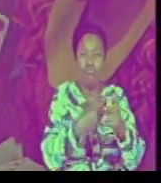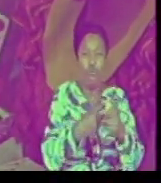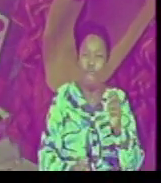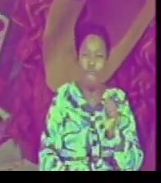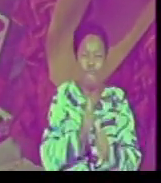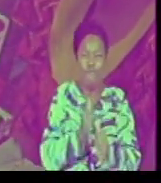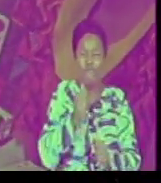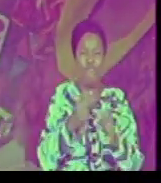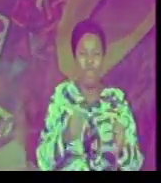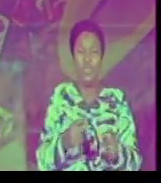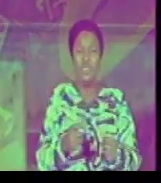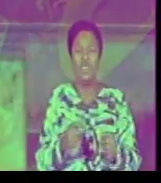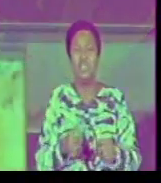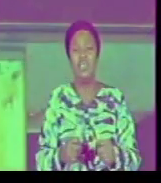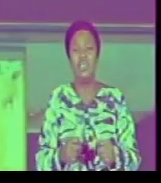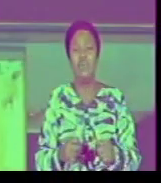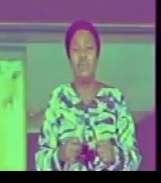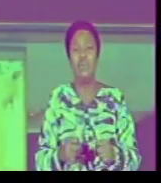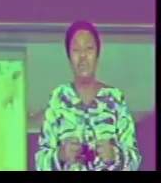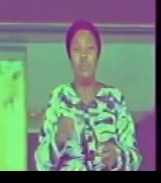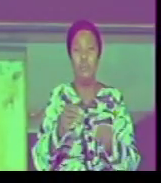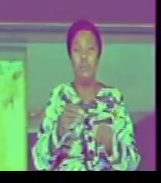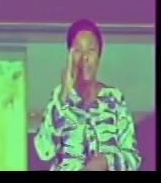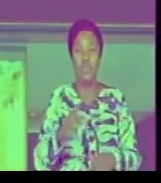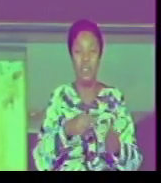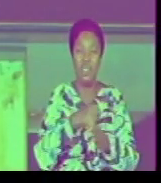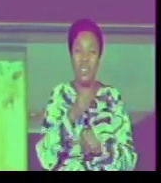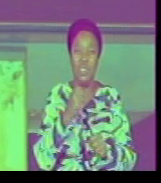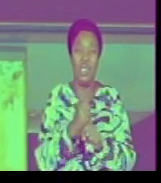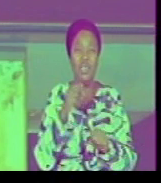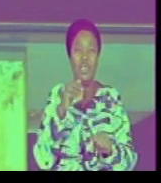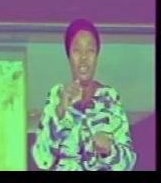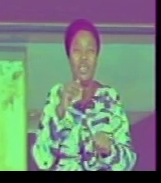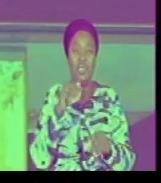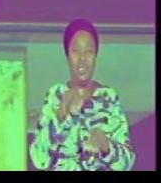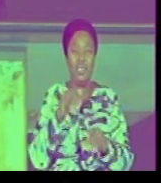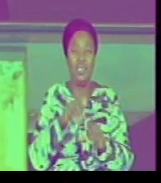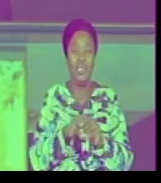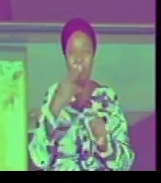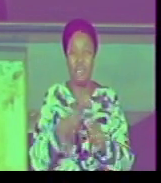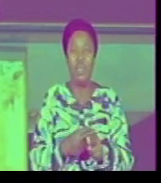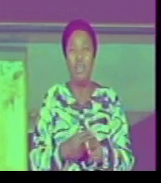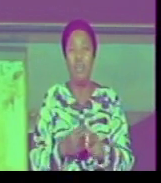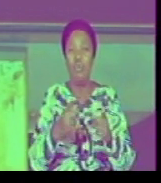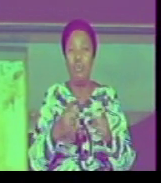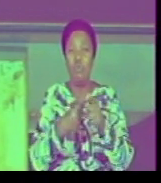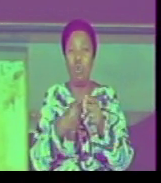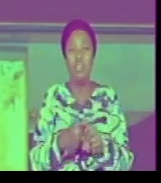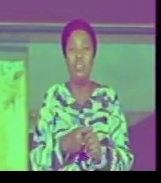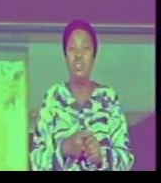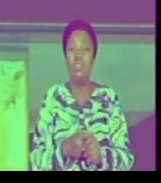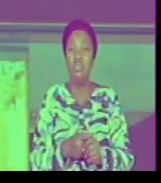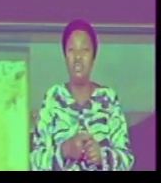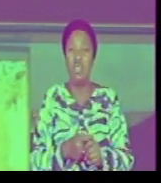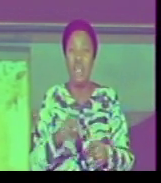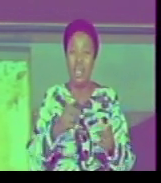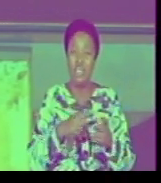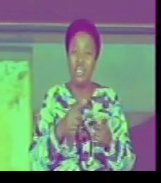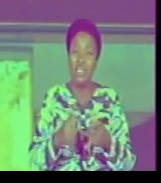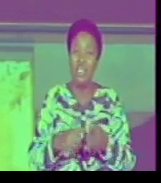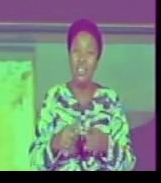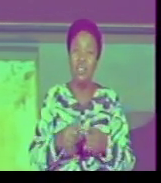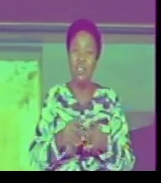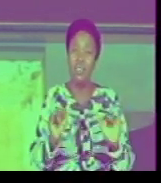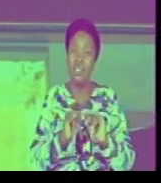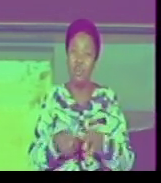name. Running the same race and running the same direction, but while I'm picking my time and I'm,